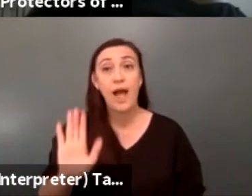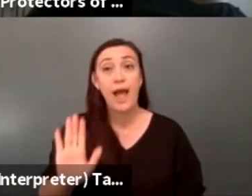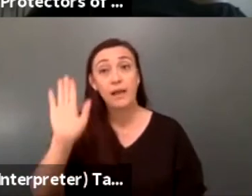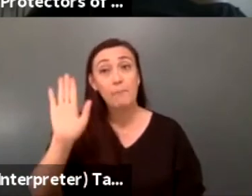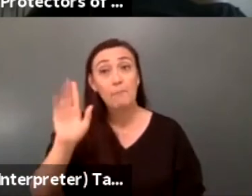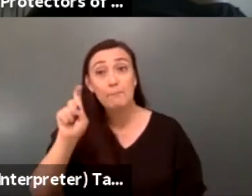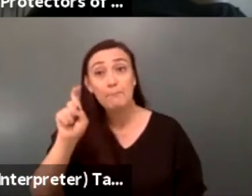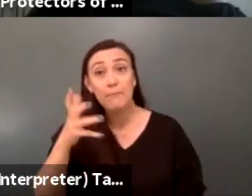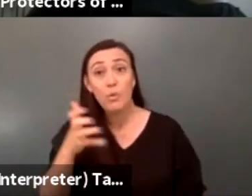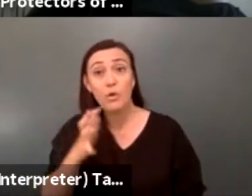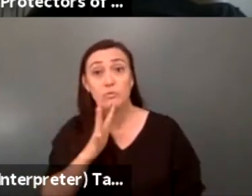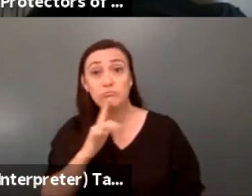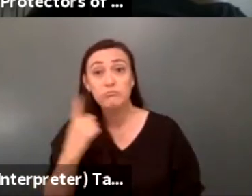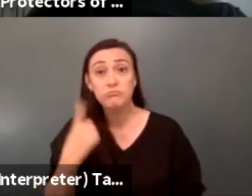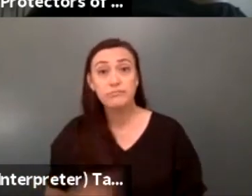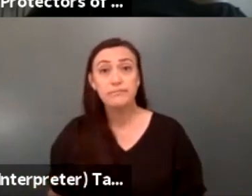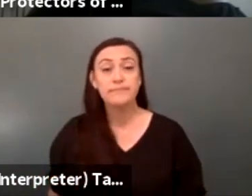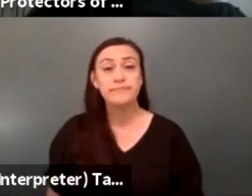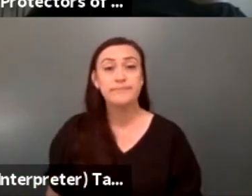speak?